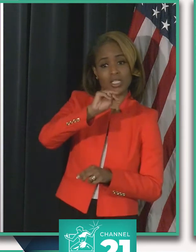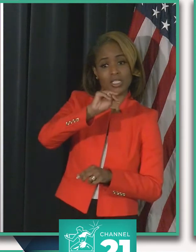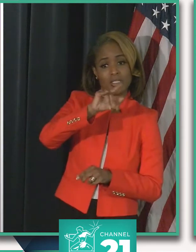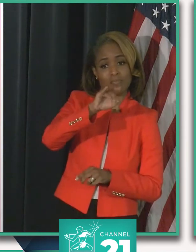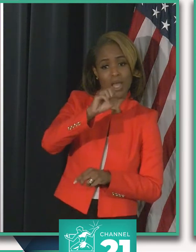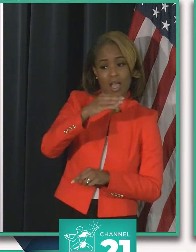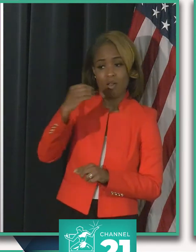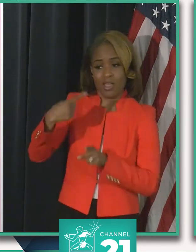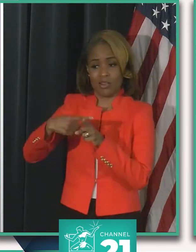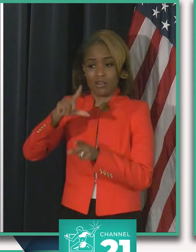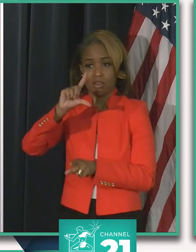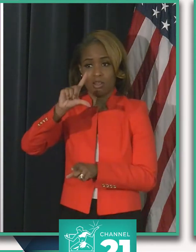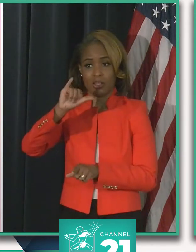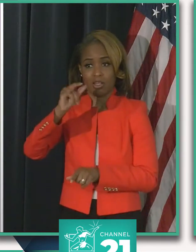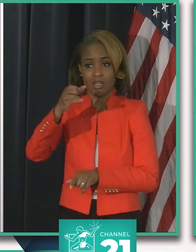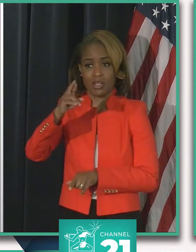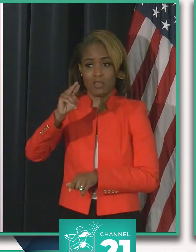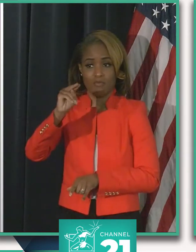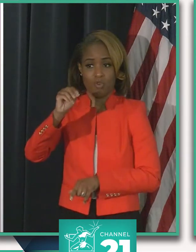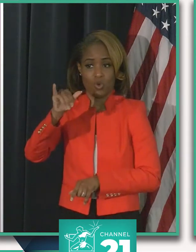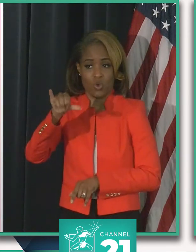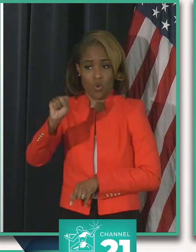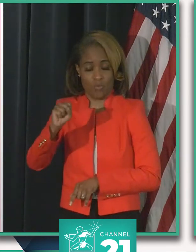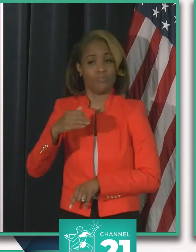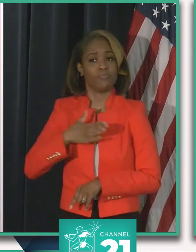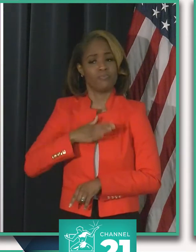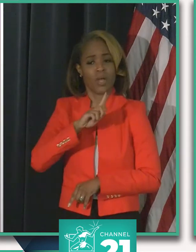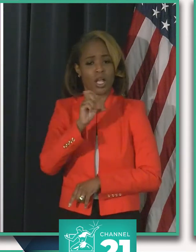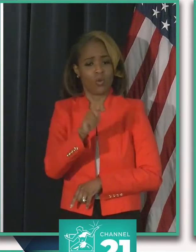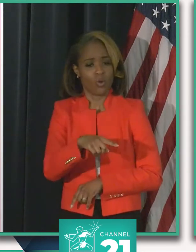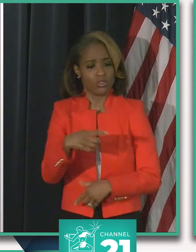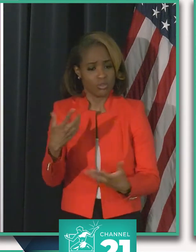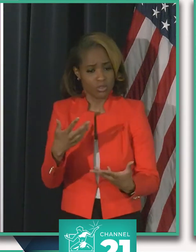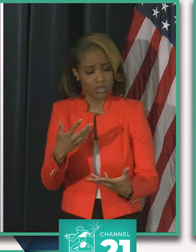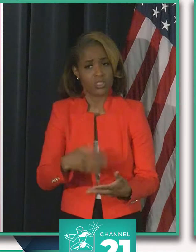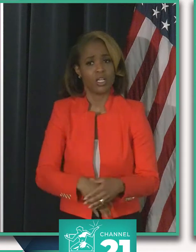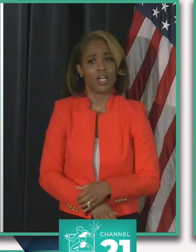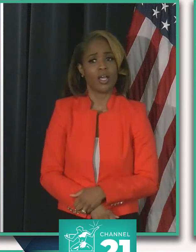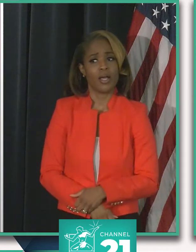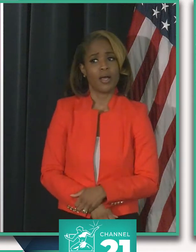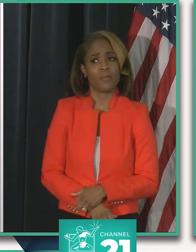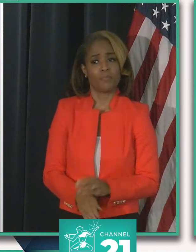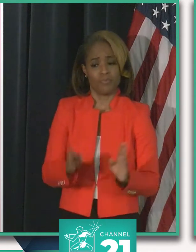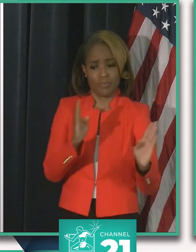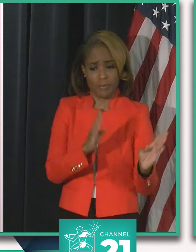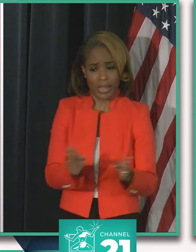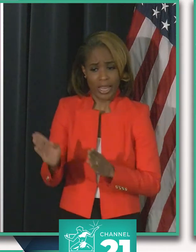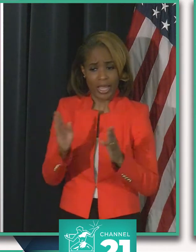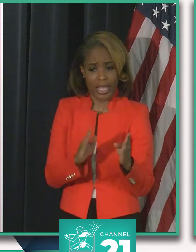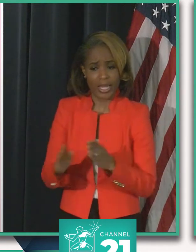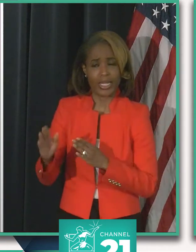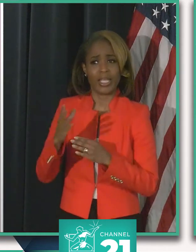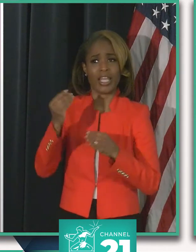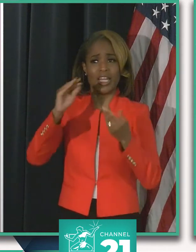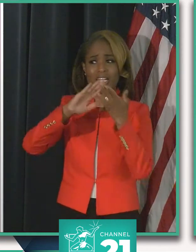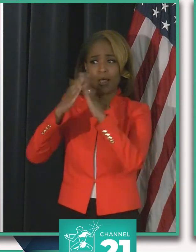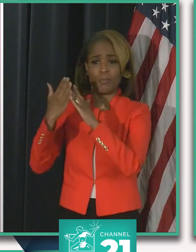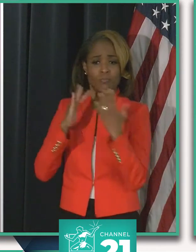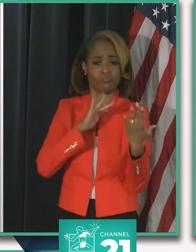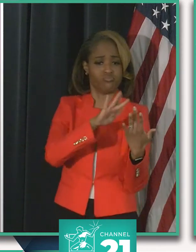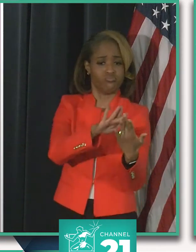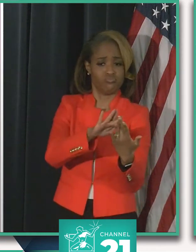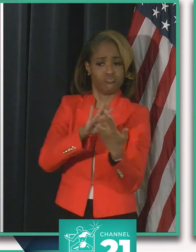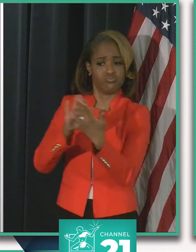Livernois. And my question is, in regards to planning, in regards to community outreach, what is